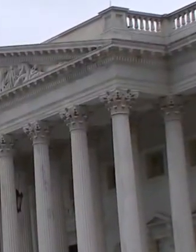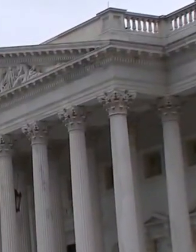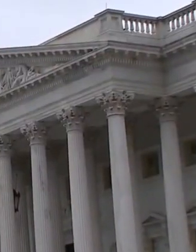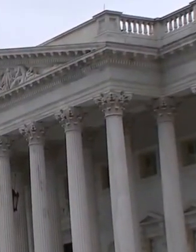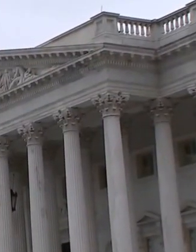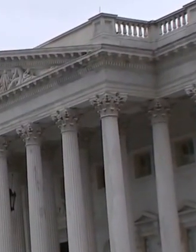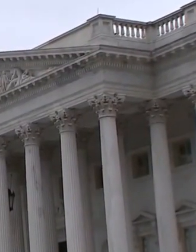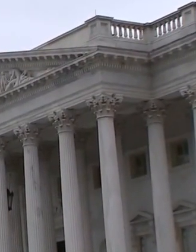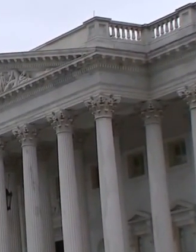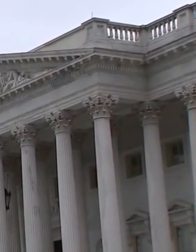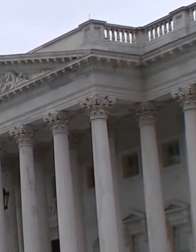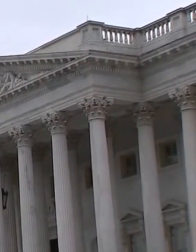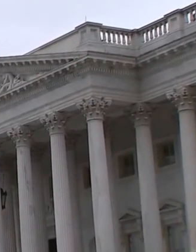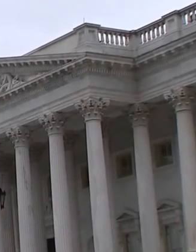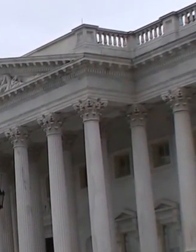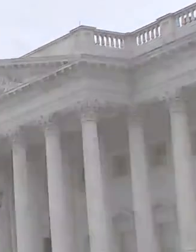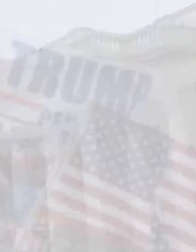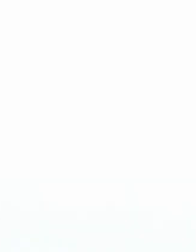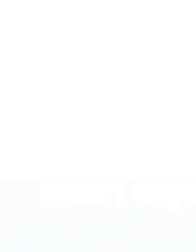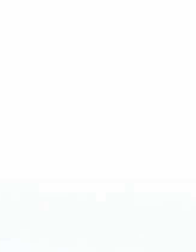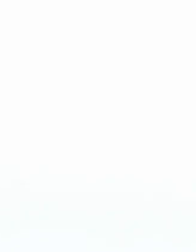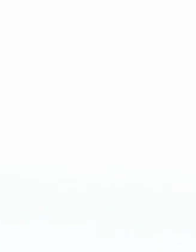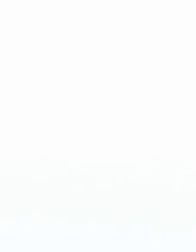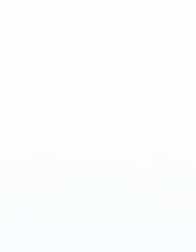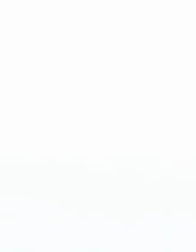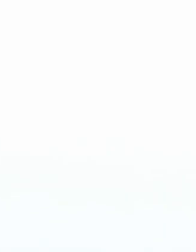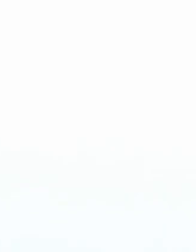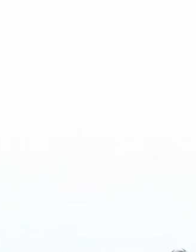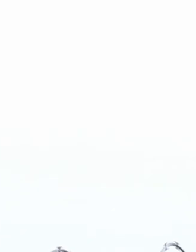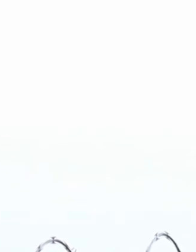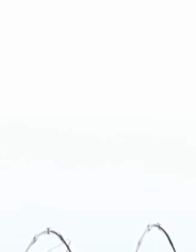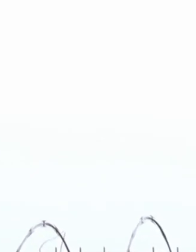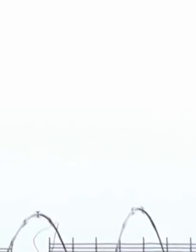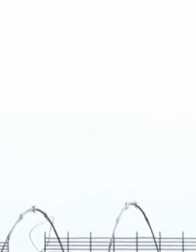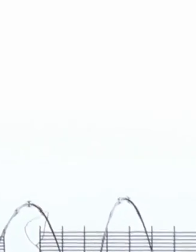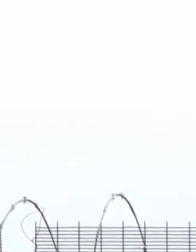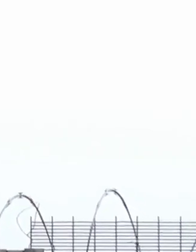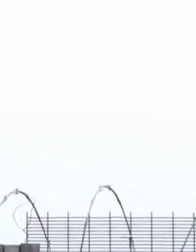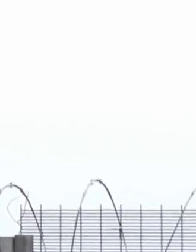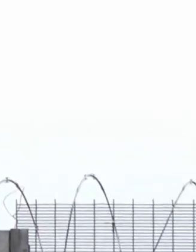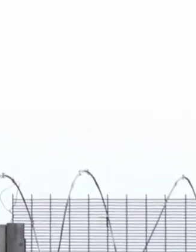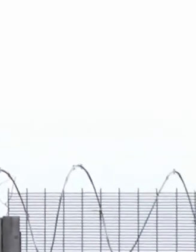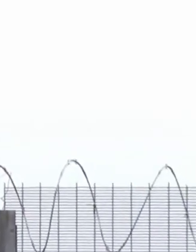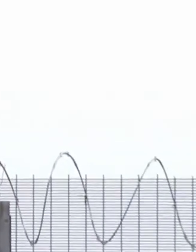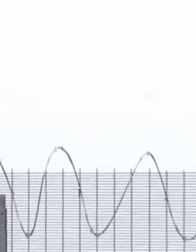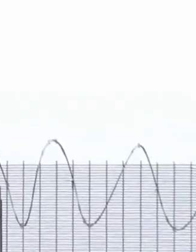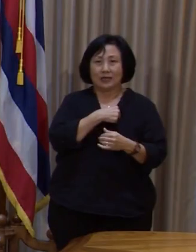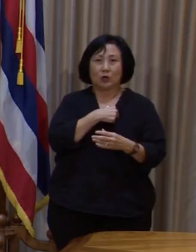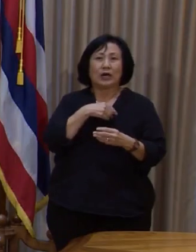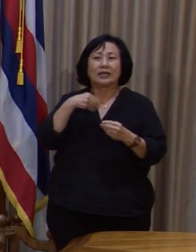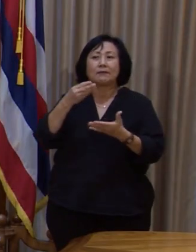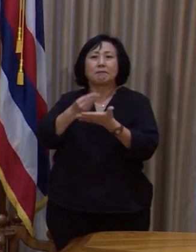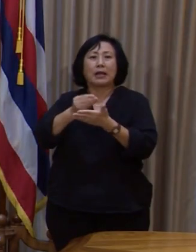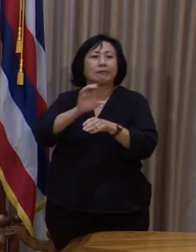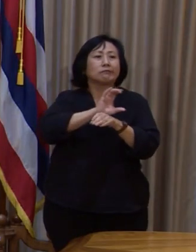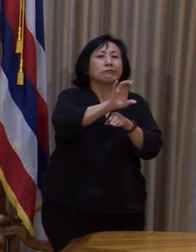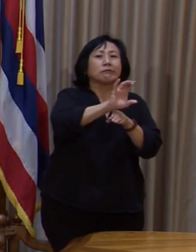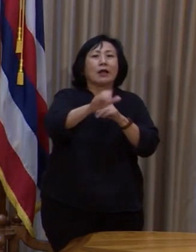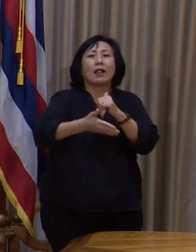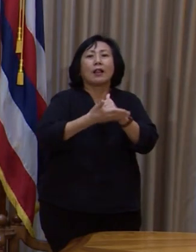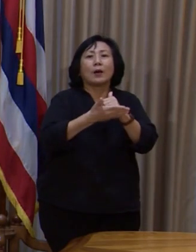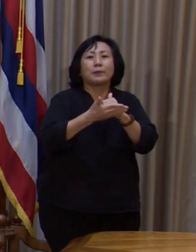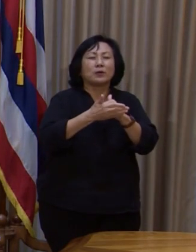to nothing by June, and the state had to borrow from the federal government. Because we are providing relief to